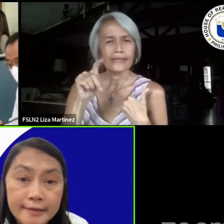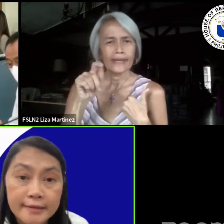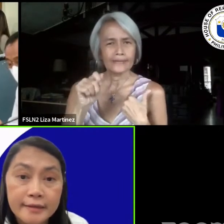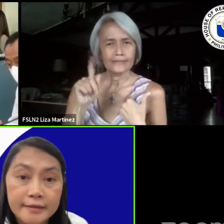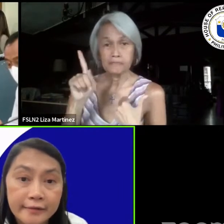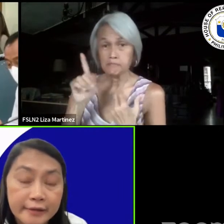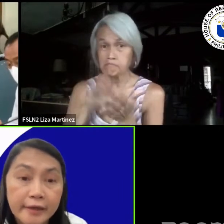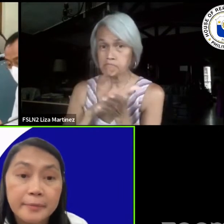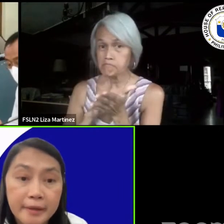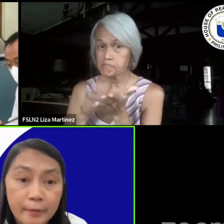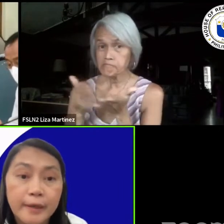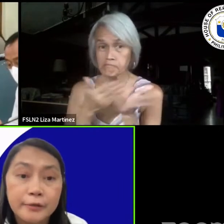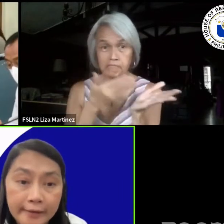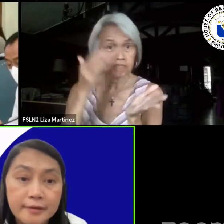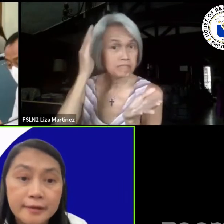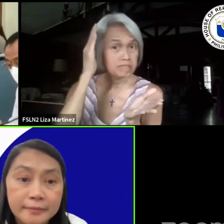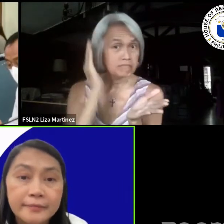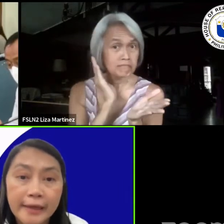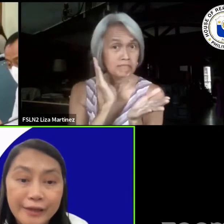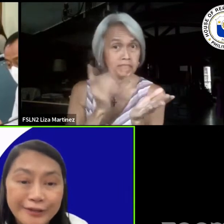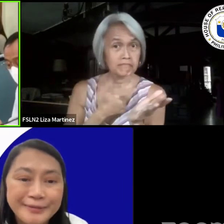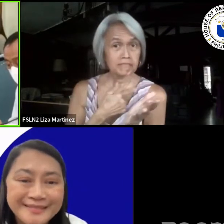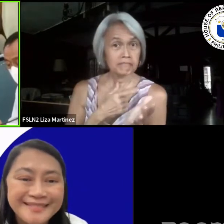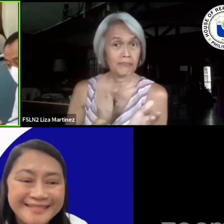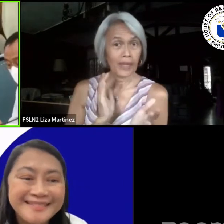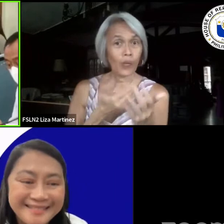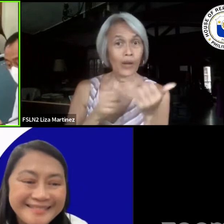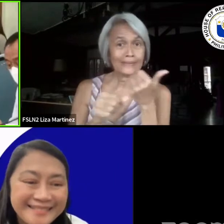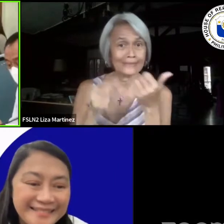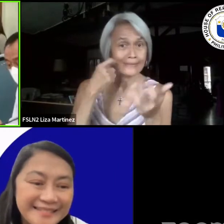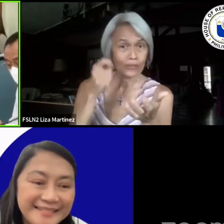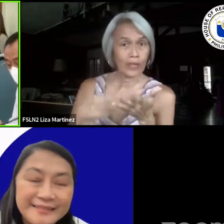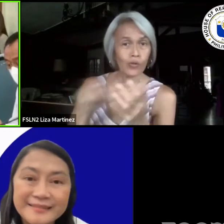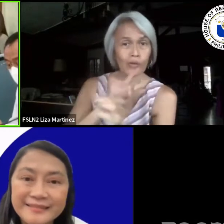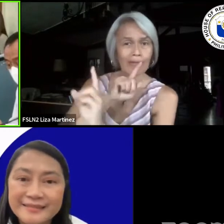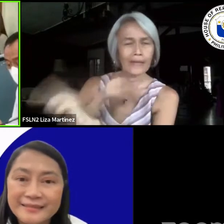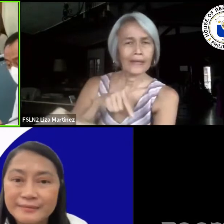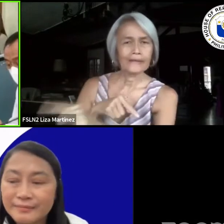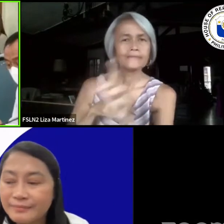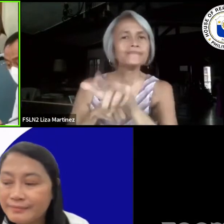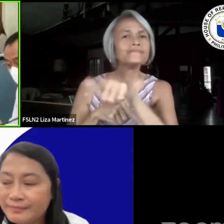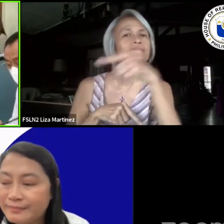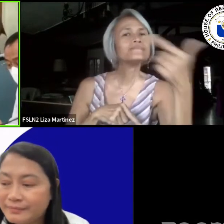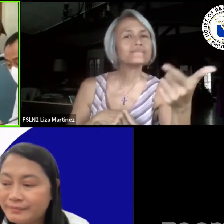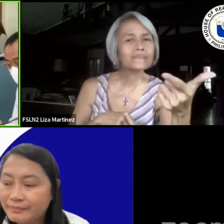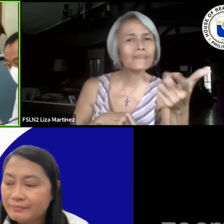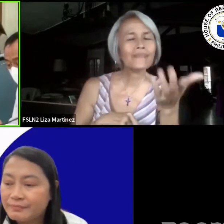our Assistant sure. Secretary be the one to answer? Thank sure. you. Yes, Mr. Chair.